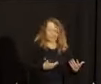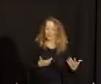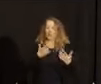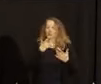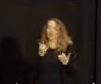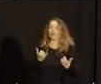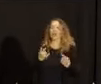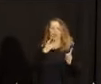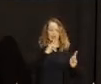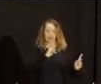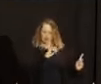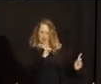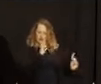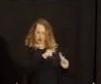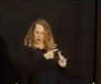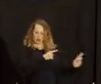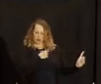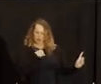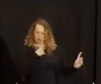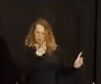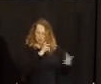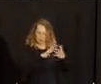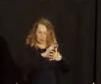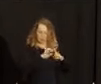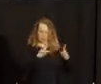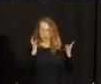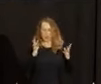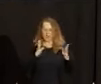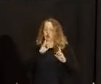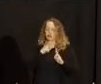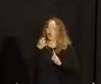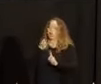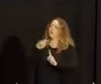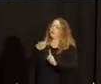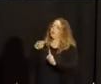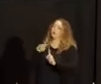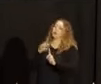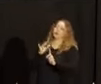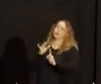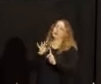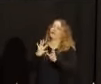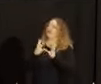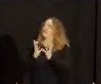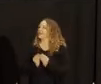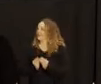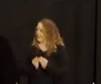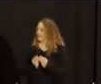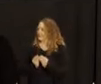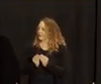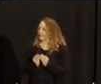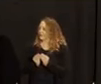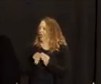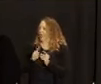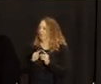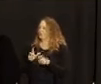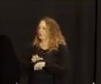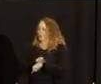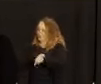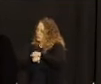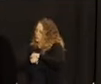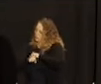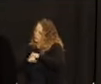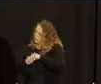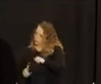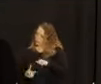maybe it was Maria, I'm sorry if I'm confusing the two, but we talk about like families having to step in and how, they